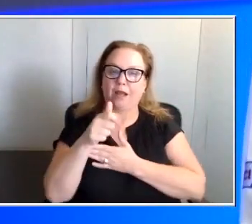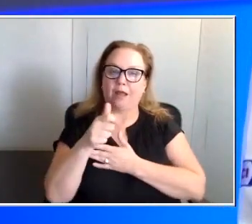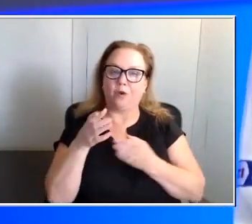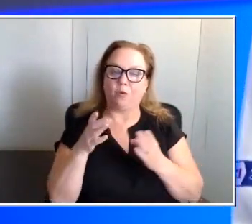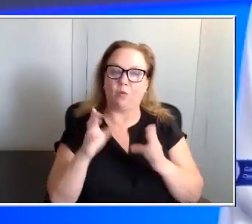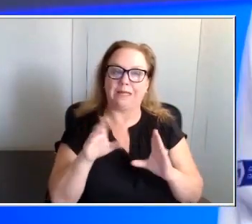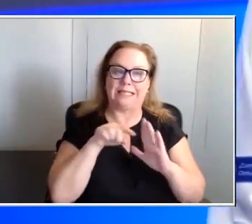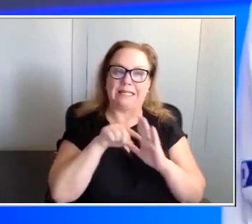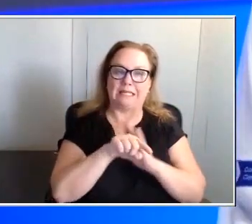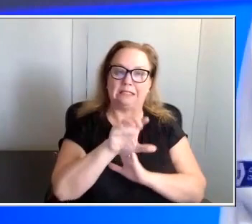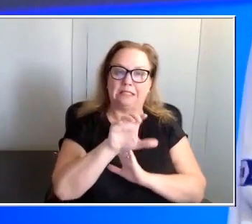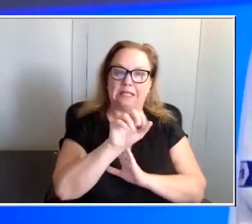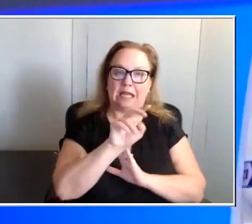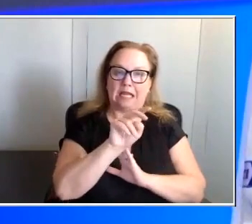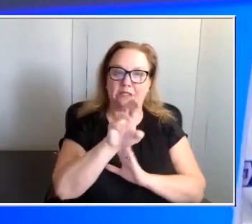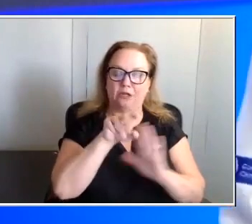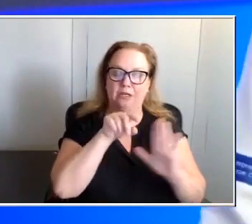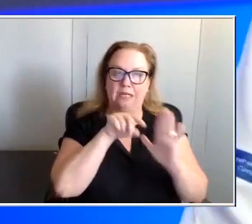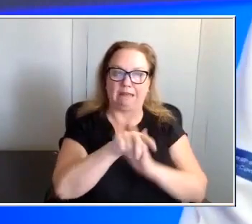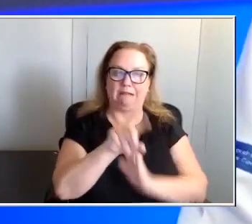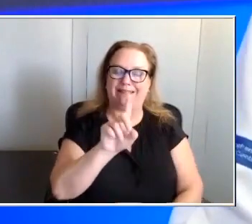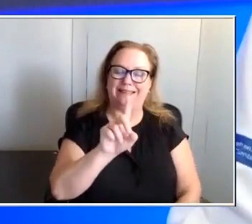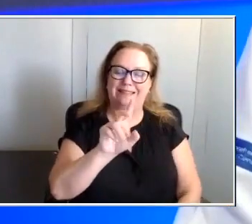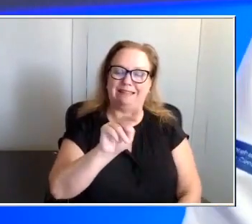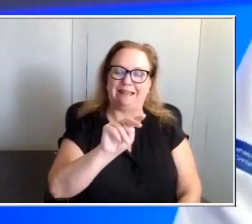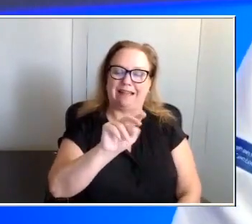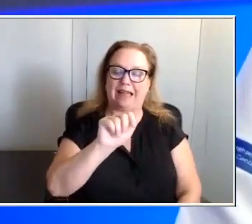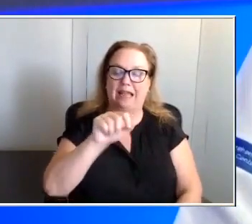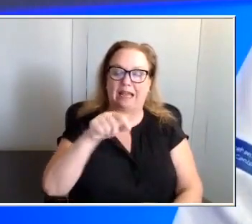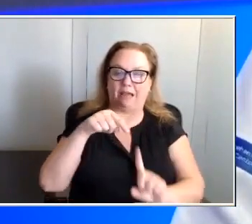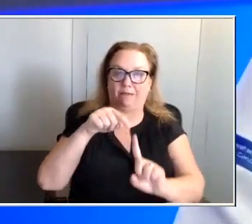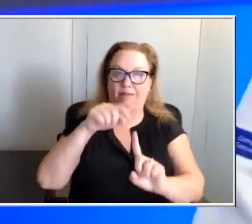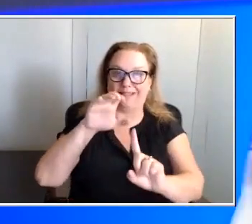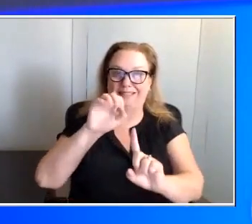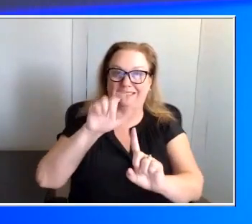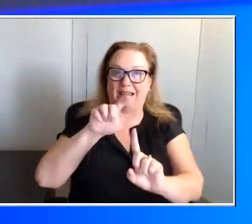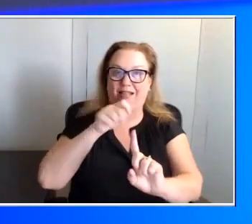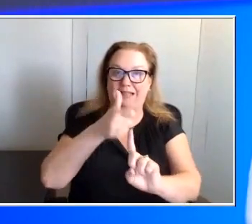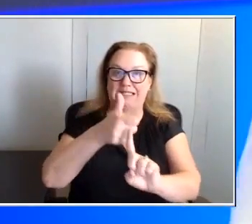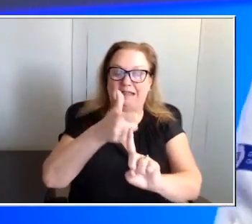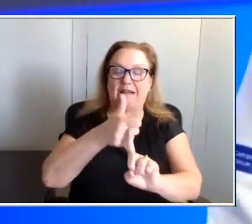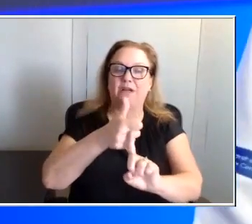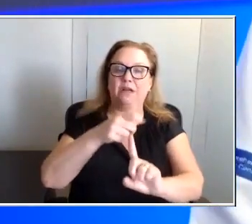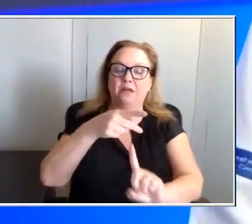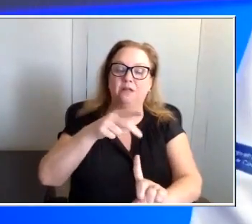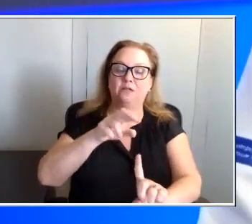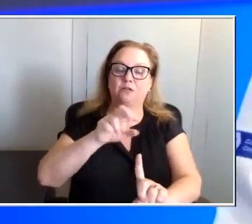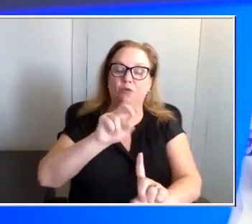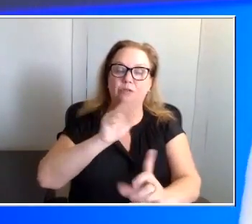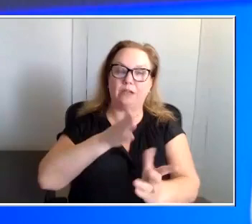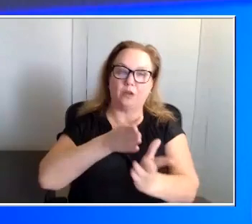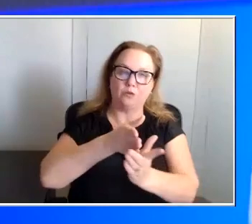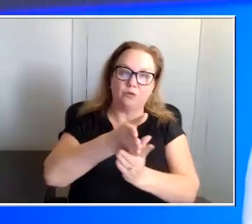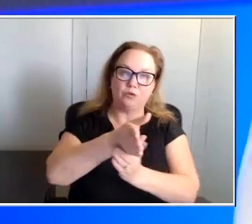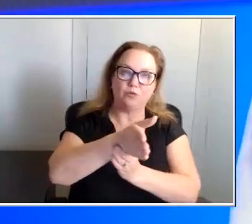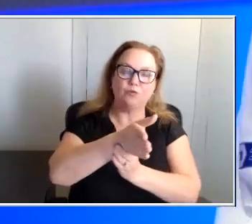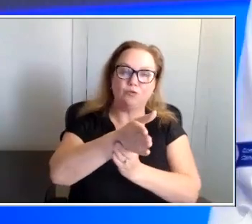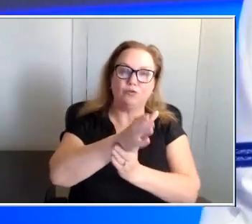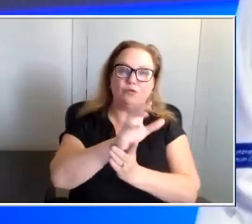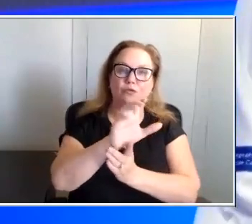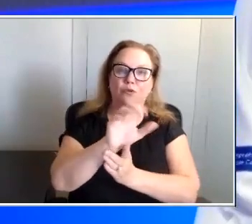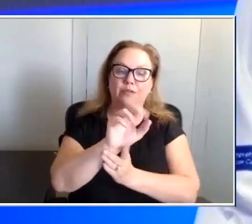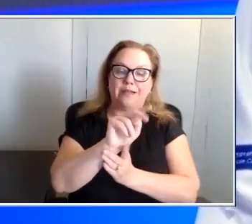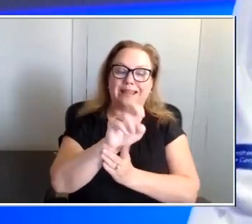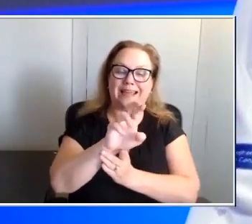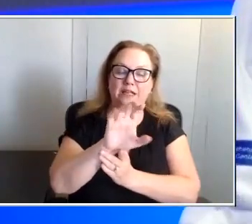by basically killing the DNA of the cell. And so when proton therapy goes through a cancer cell or when other forms of radiation go through a cancer cell,